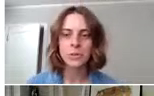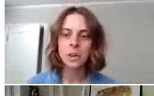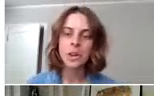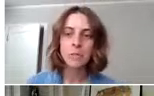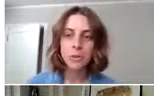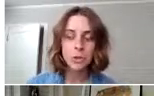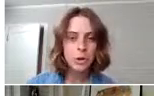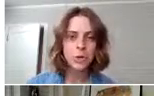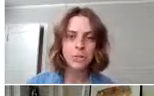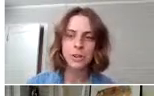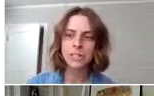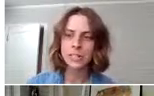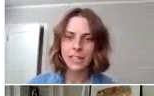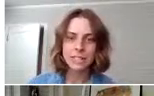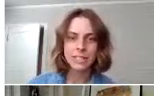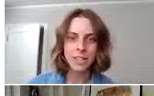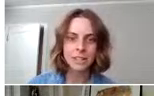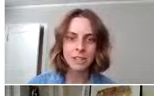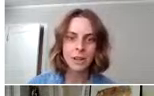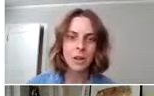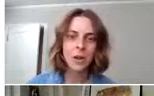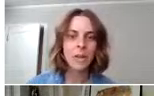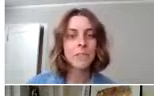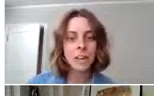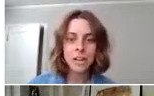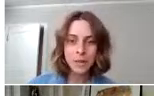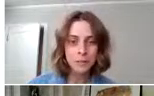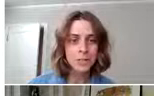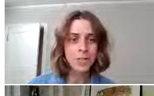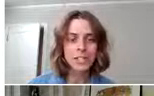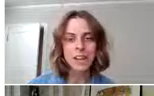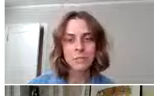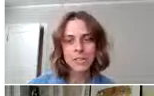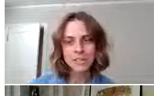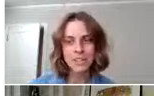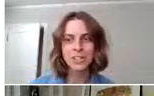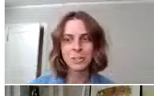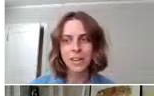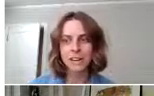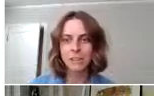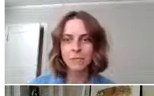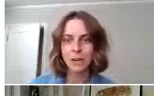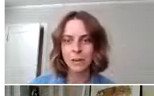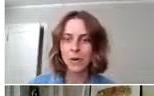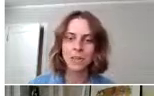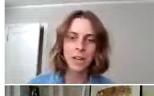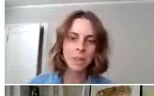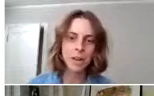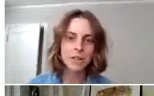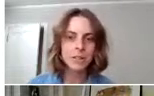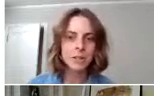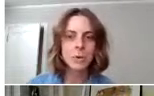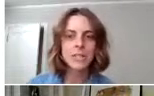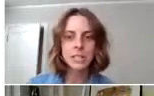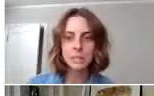and Studios virtual road trip for its second season. We have a very special series of presentations planned for you over the